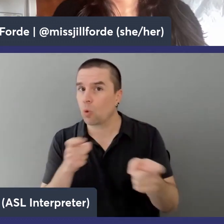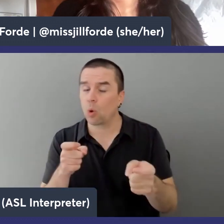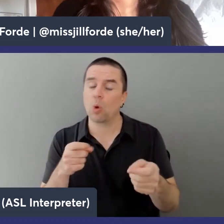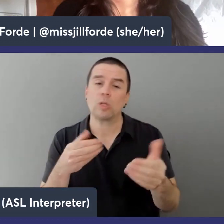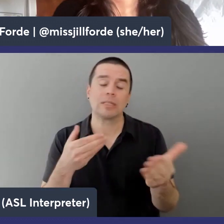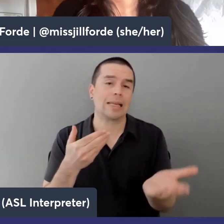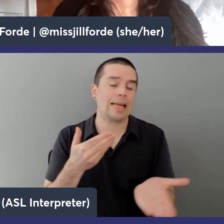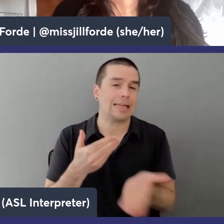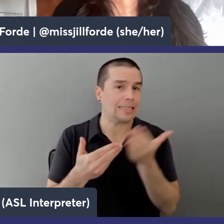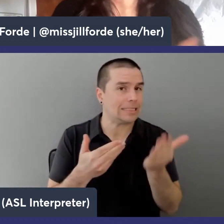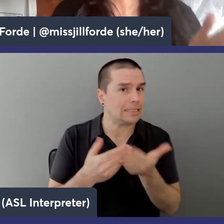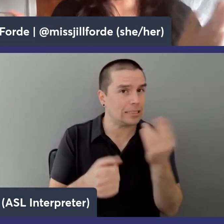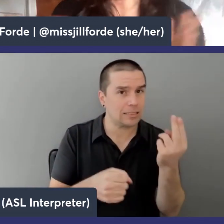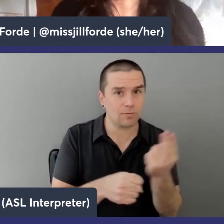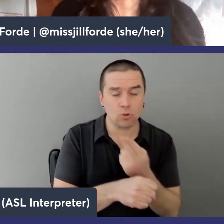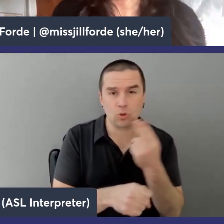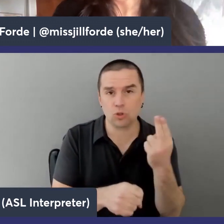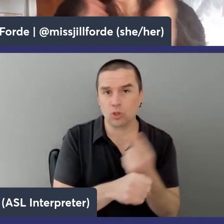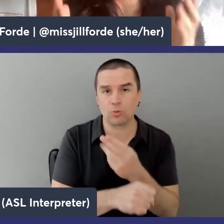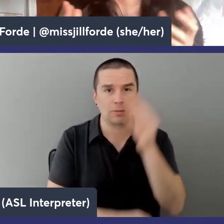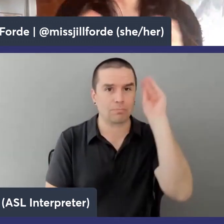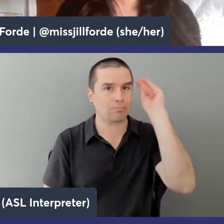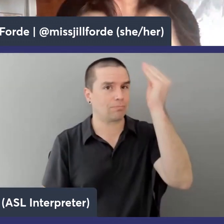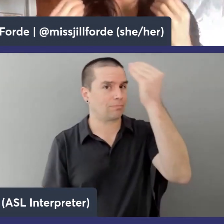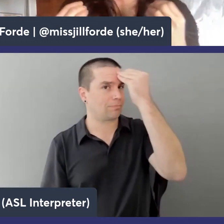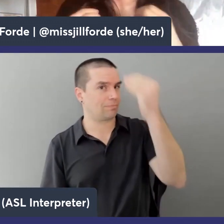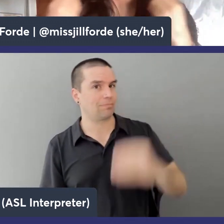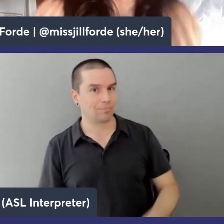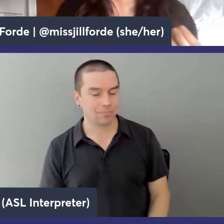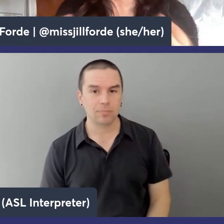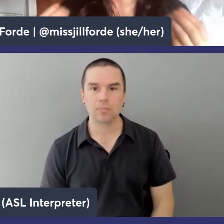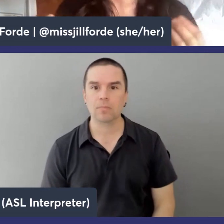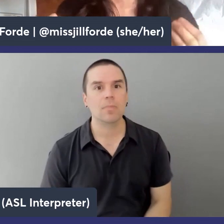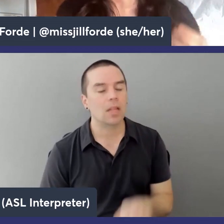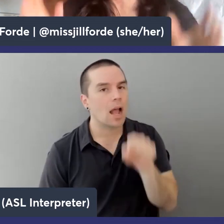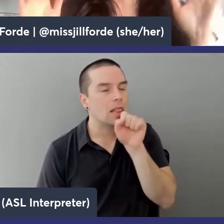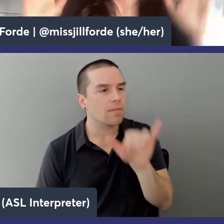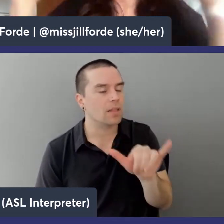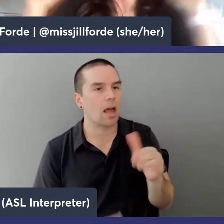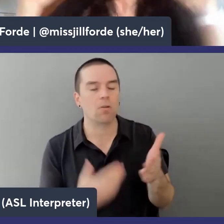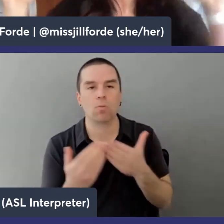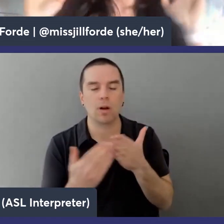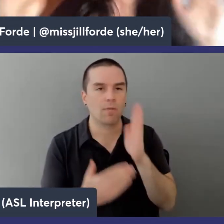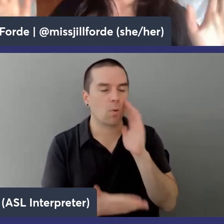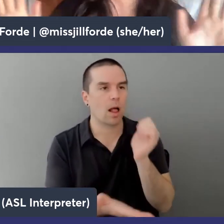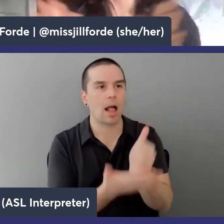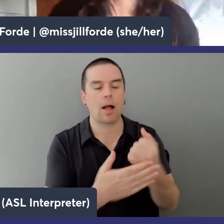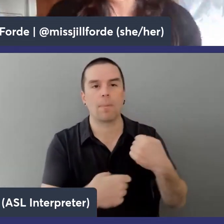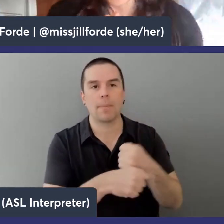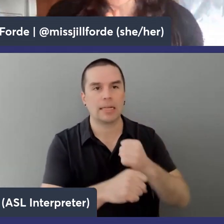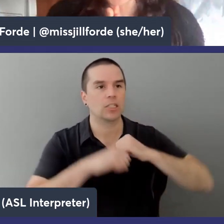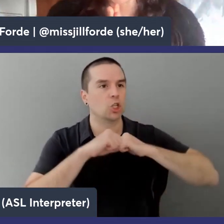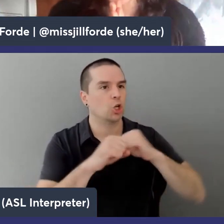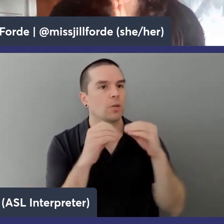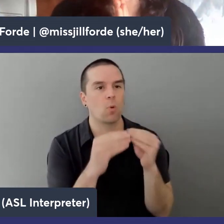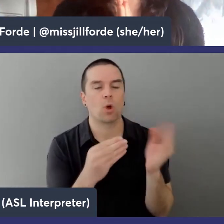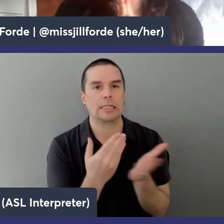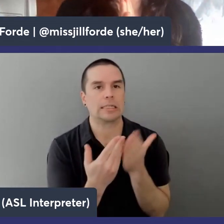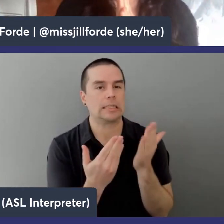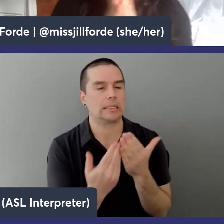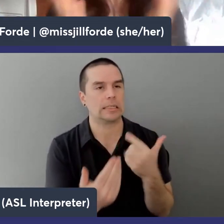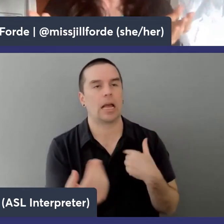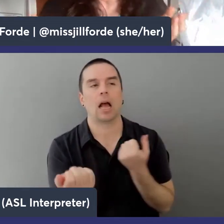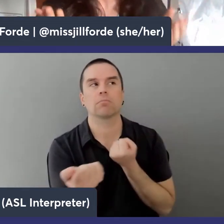mind. I love that. I mean, anything that can help make security easier, I'm just like a fan of.